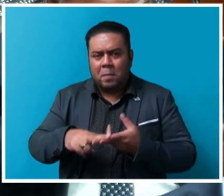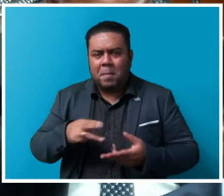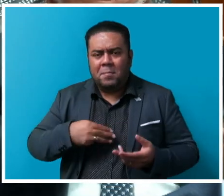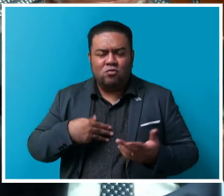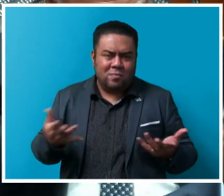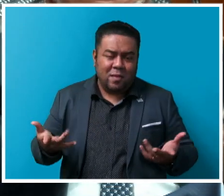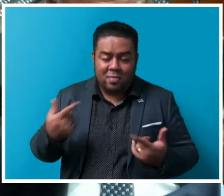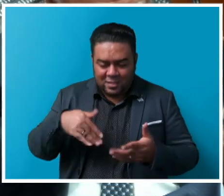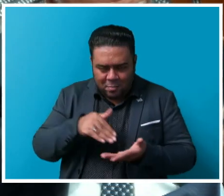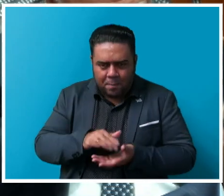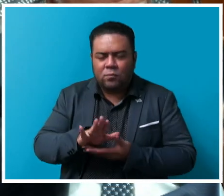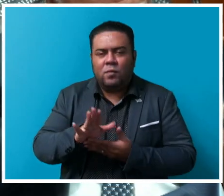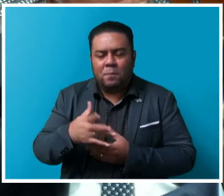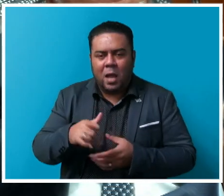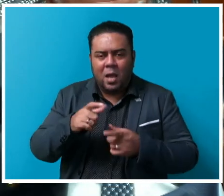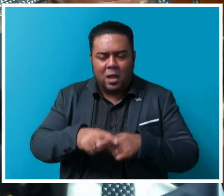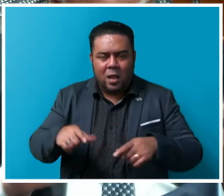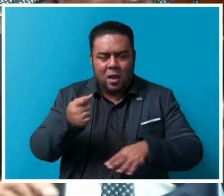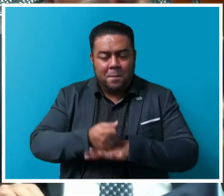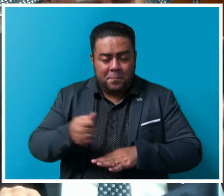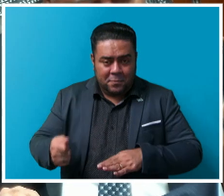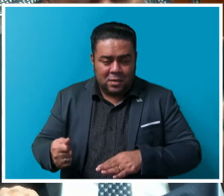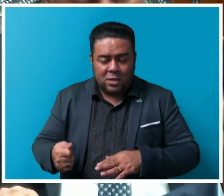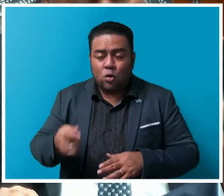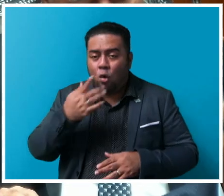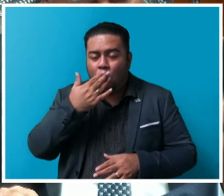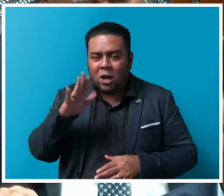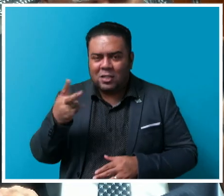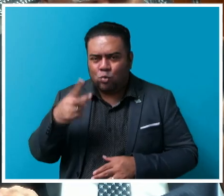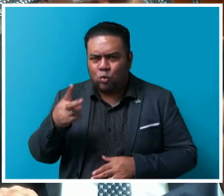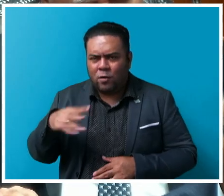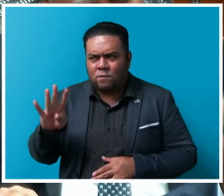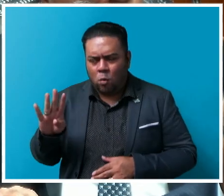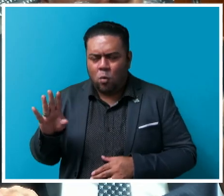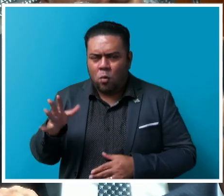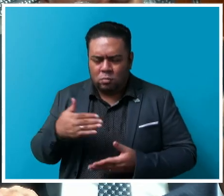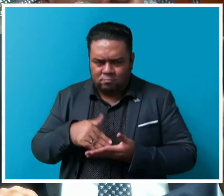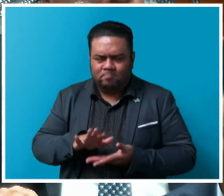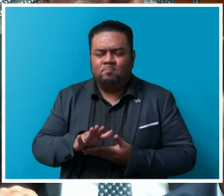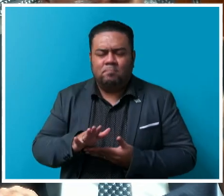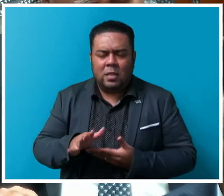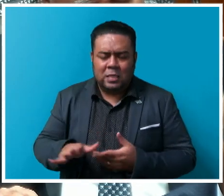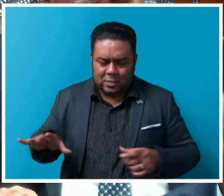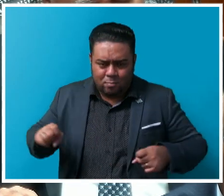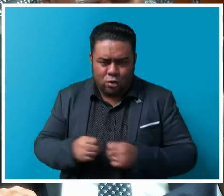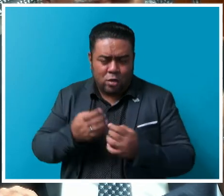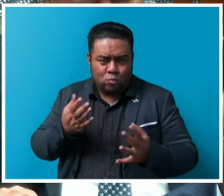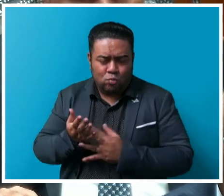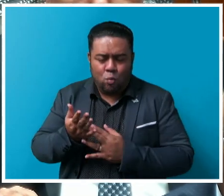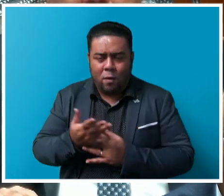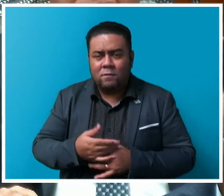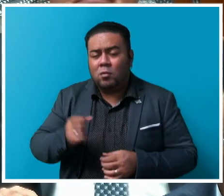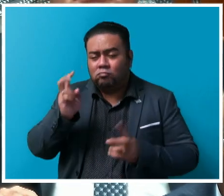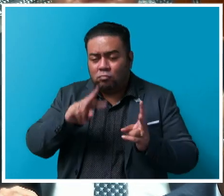endorsed by Cabinet in 2024 in August. This breakthrough will activate global sourcing for